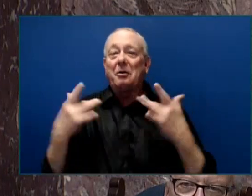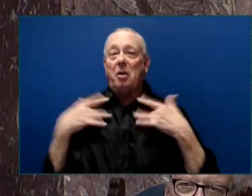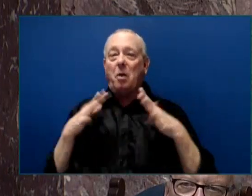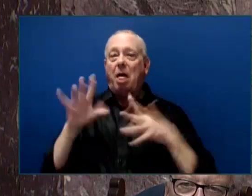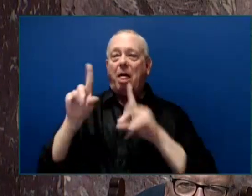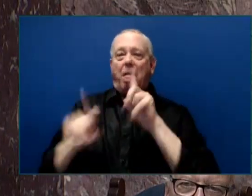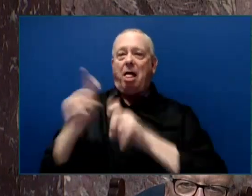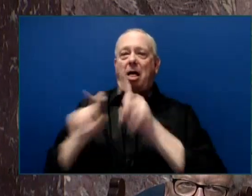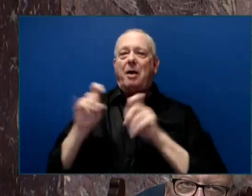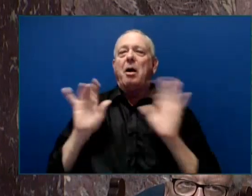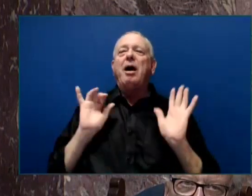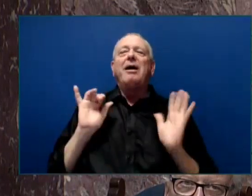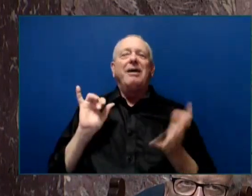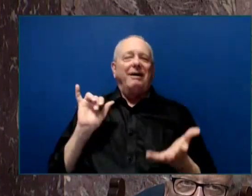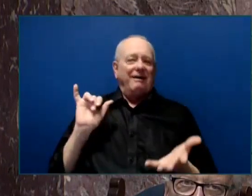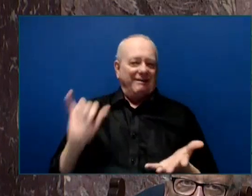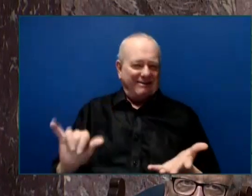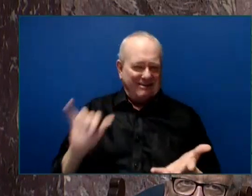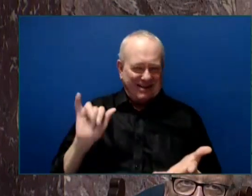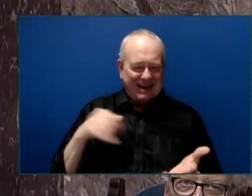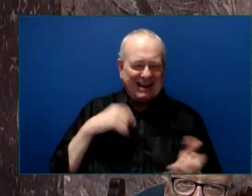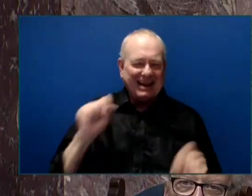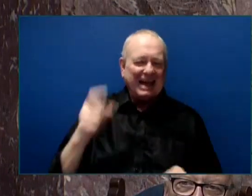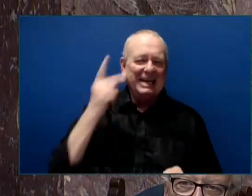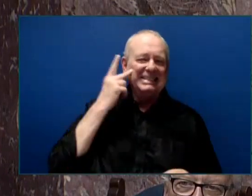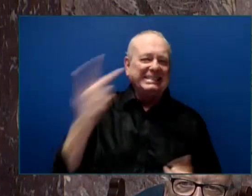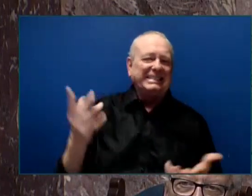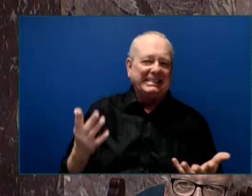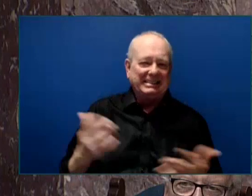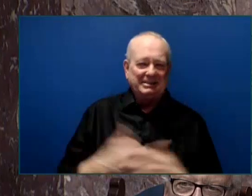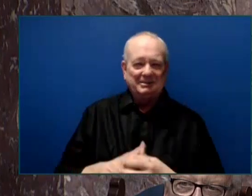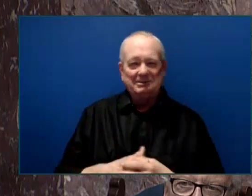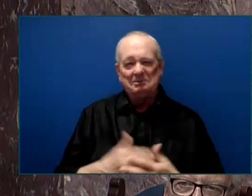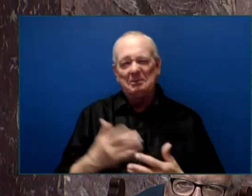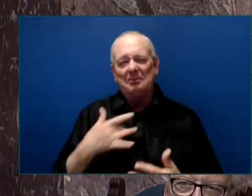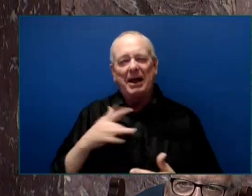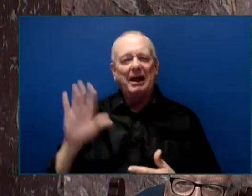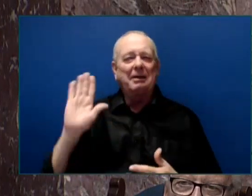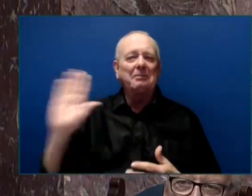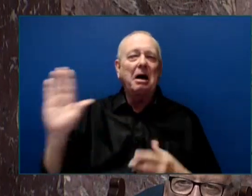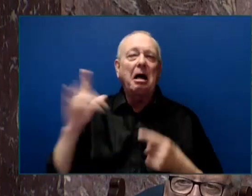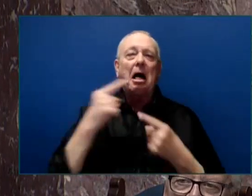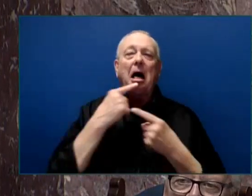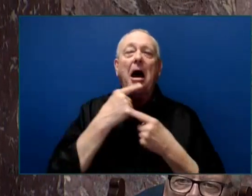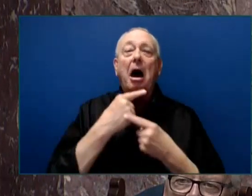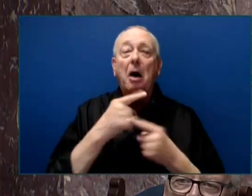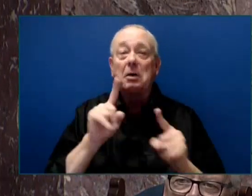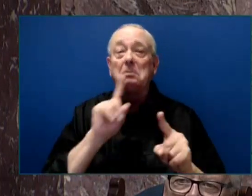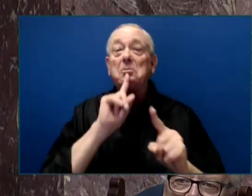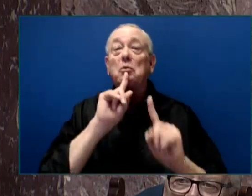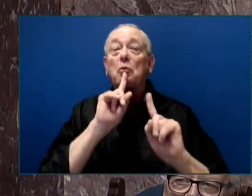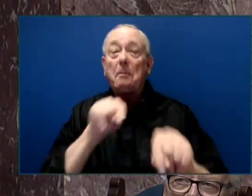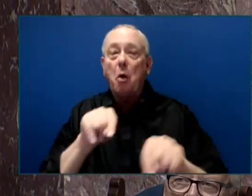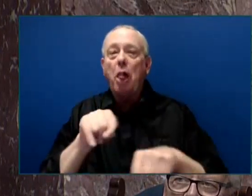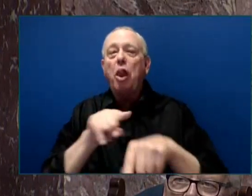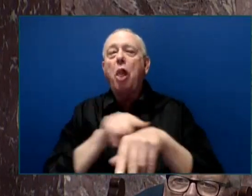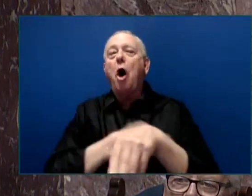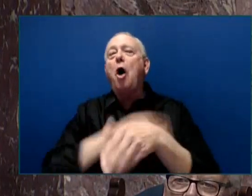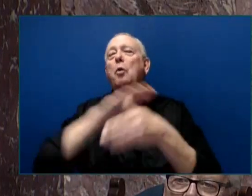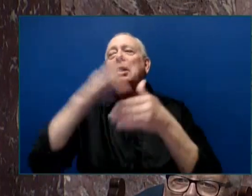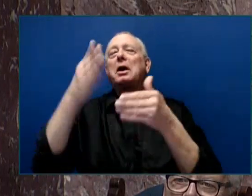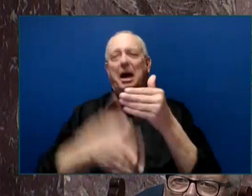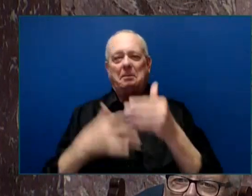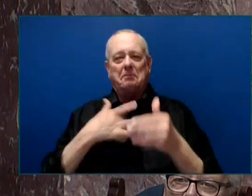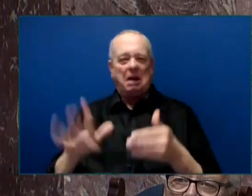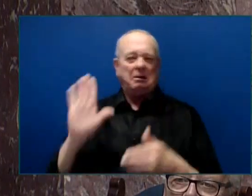We don't have a long weekend for a little while coming up, so it won't be released till then, probably. But this premier has